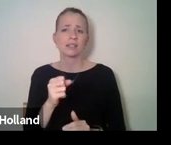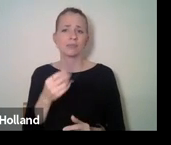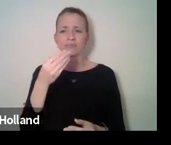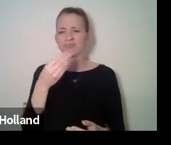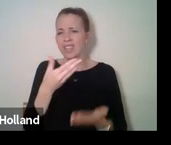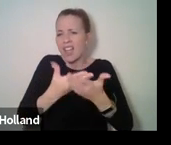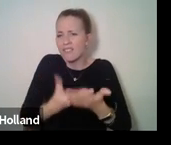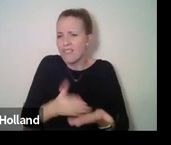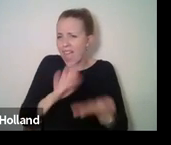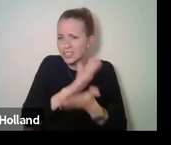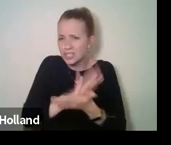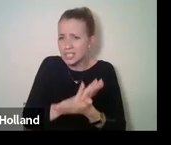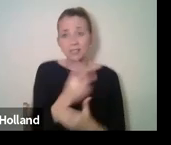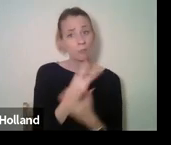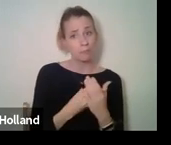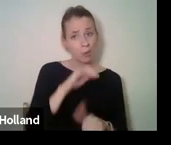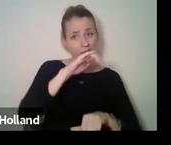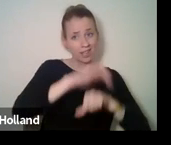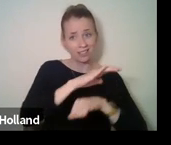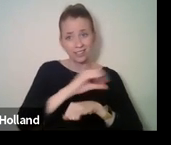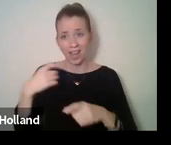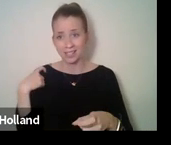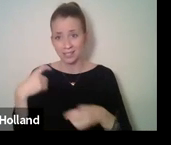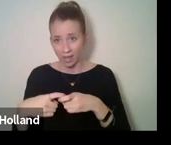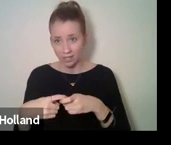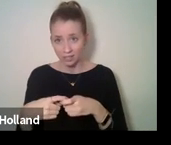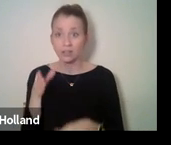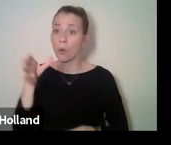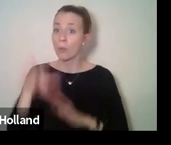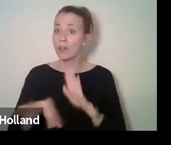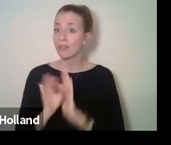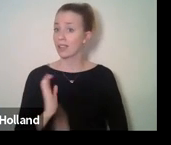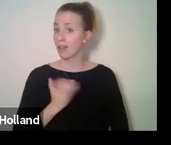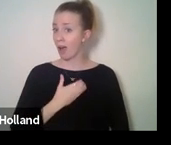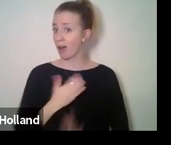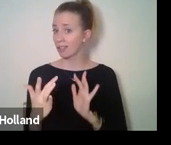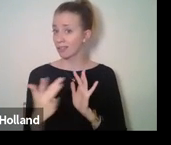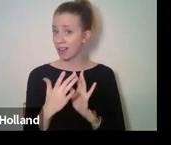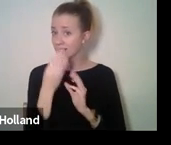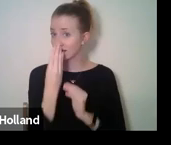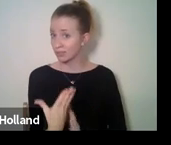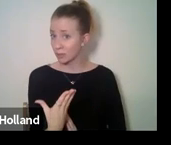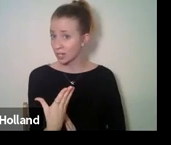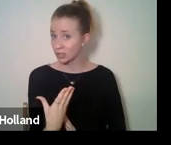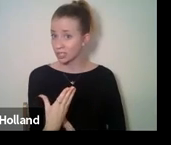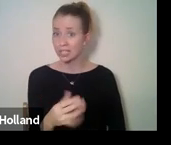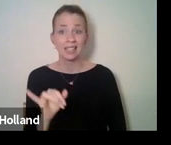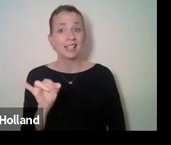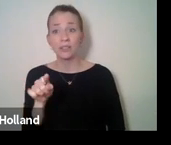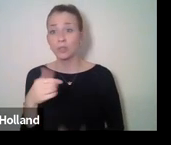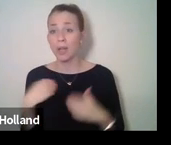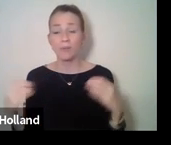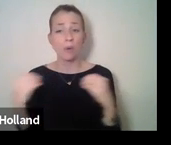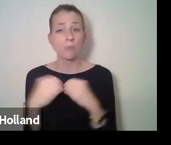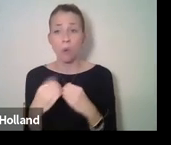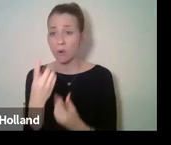You'll find our contact information. You also can just write down if you have more questions that you can give us a